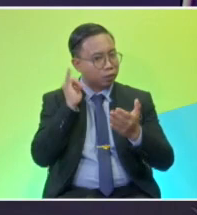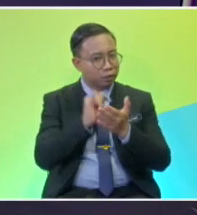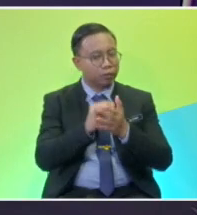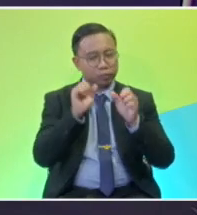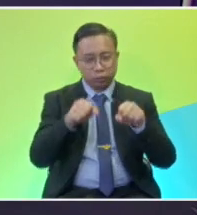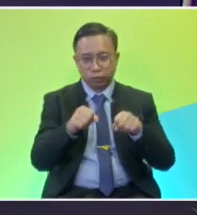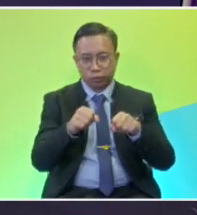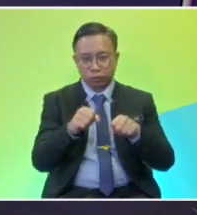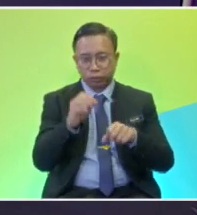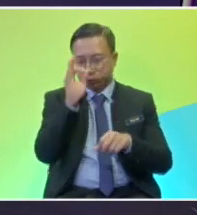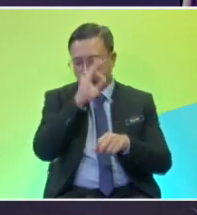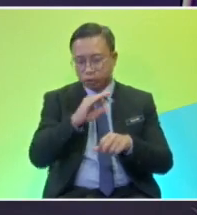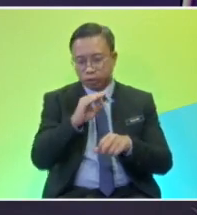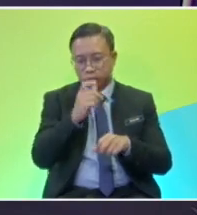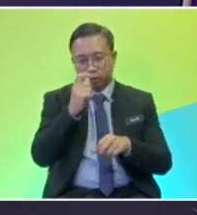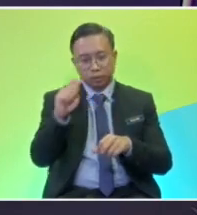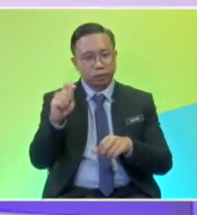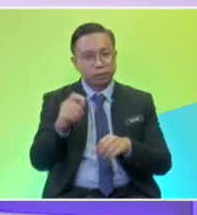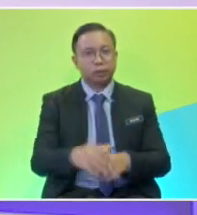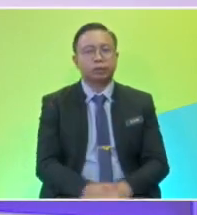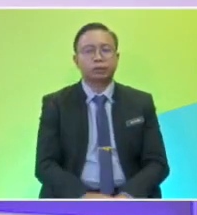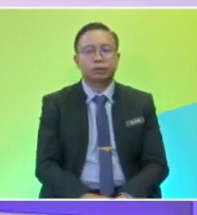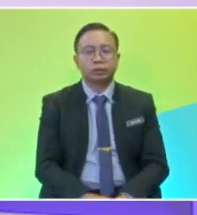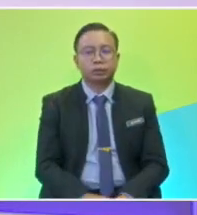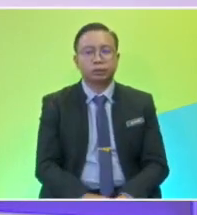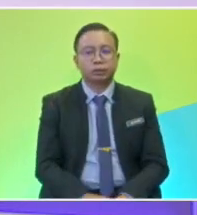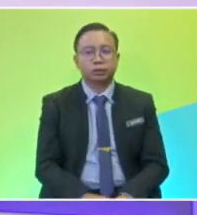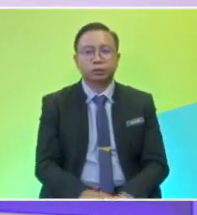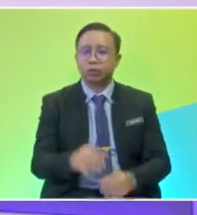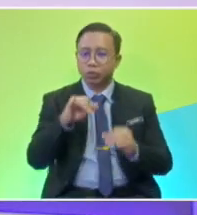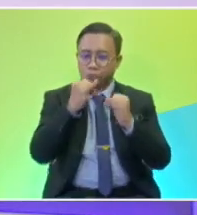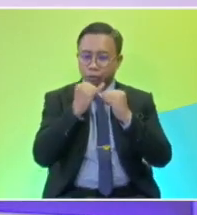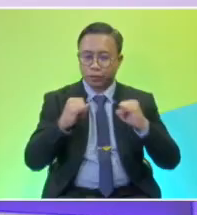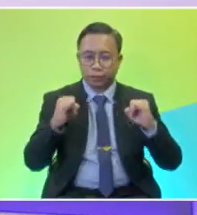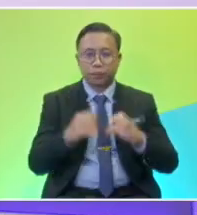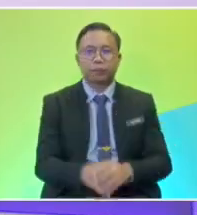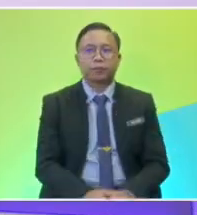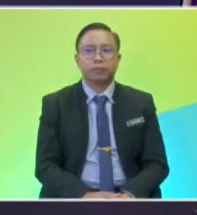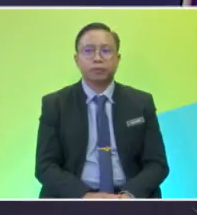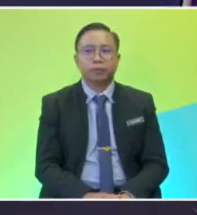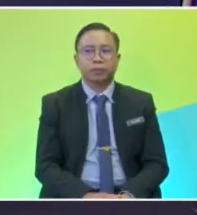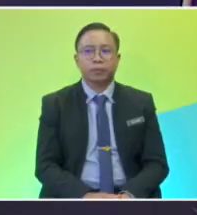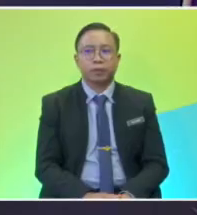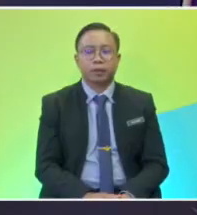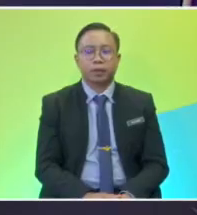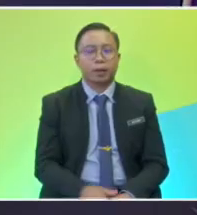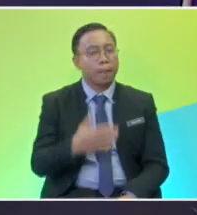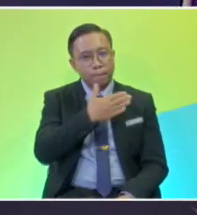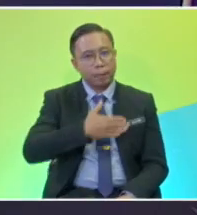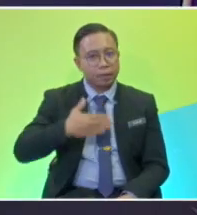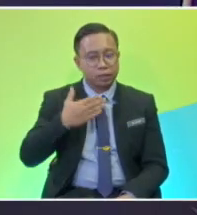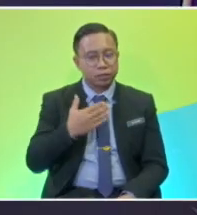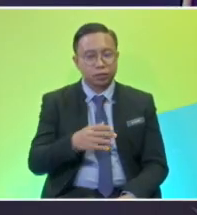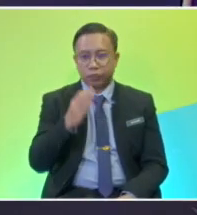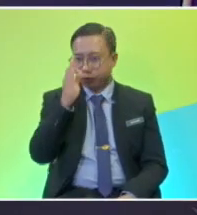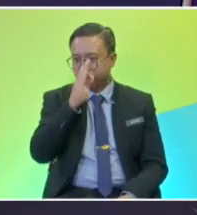find out where are the joints? Okay, I have prepared the plastic. Okay, yes, okay. I have it. Please figure out where So I are find